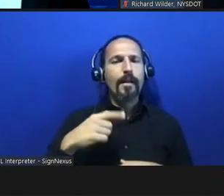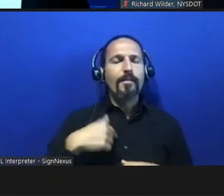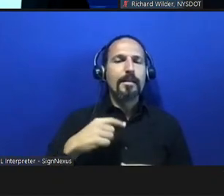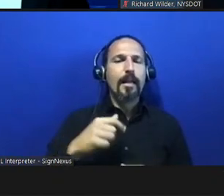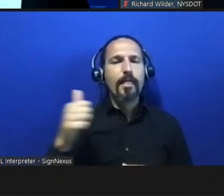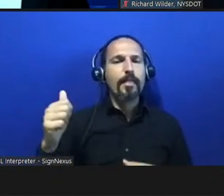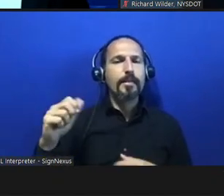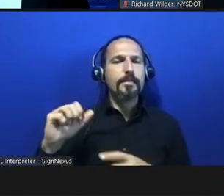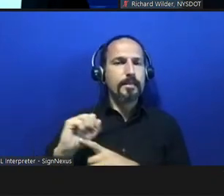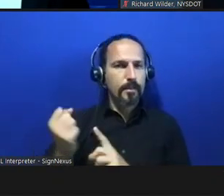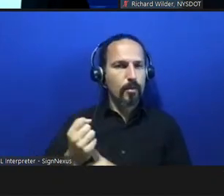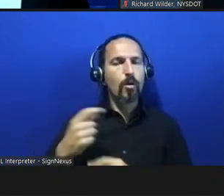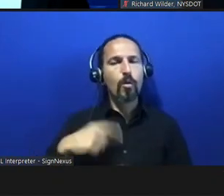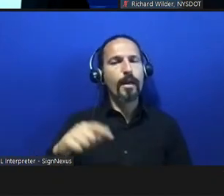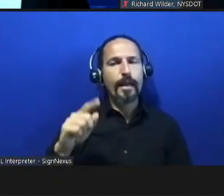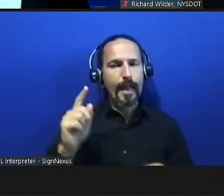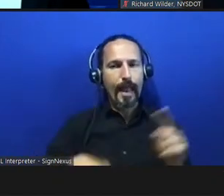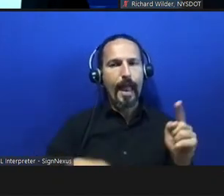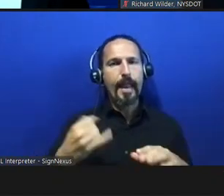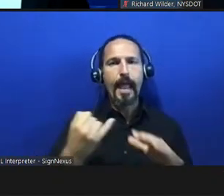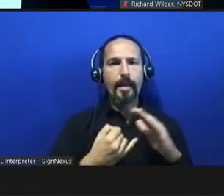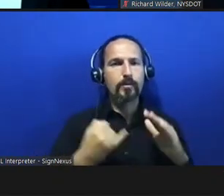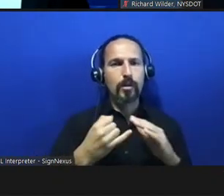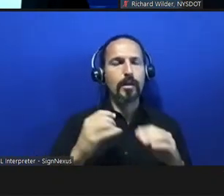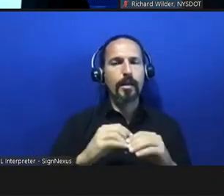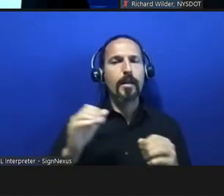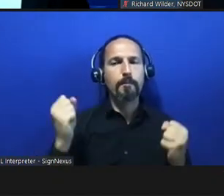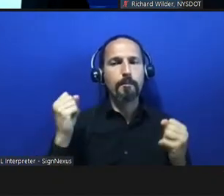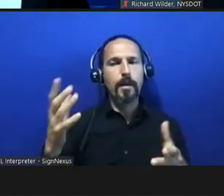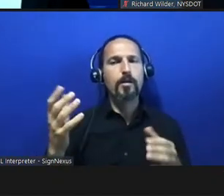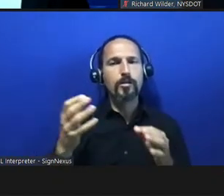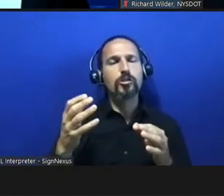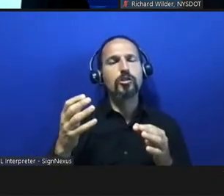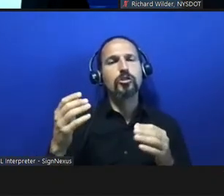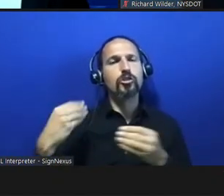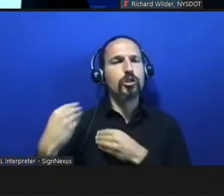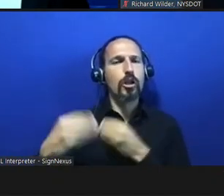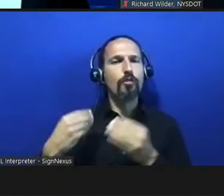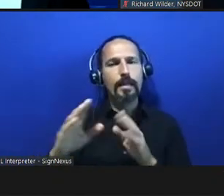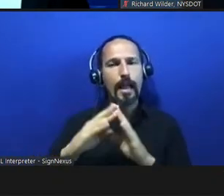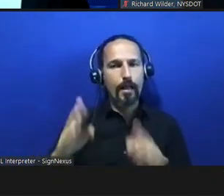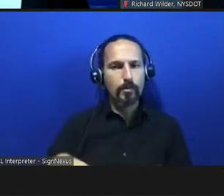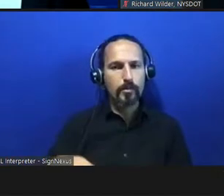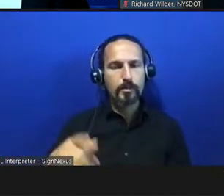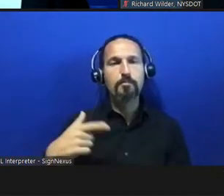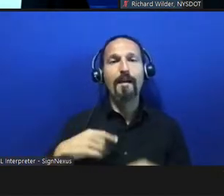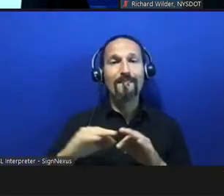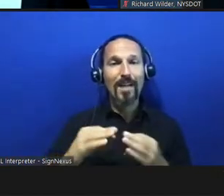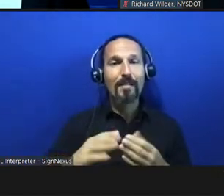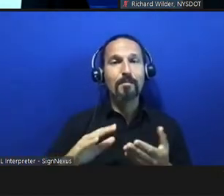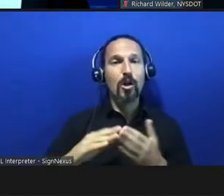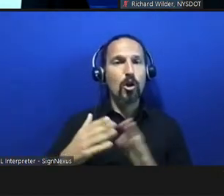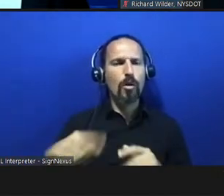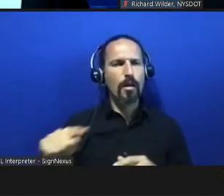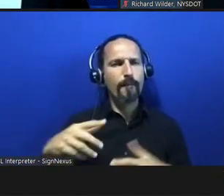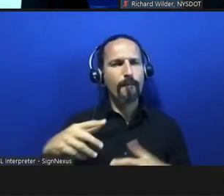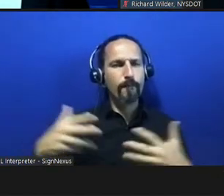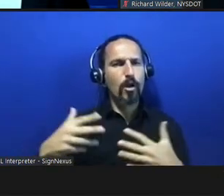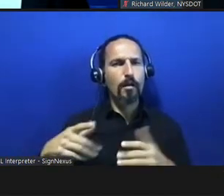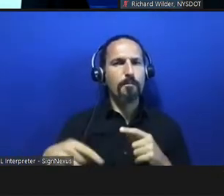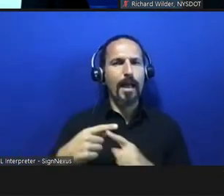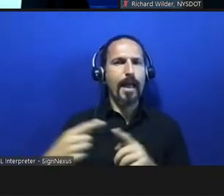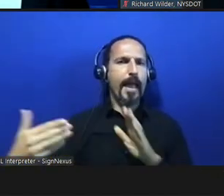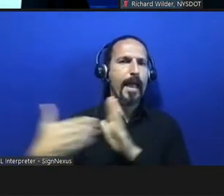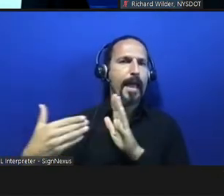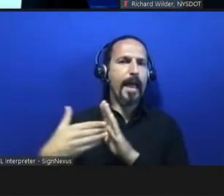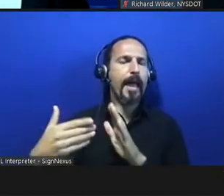conditions are not and we are unable to isolate in a multi-generational house my family and Community are also terrified of anti-aging